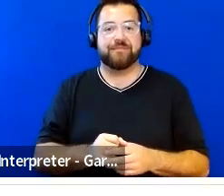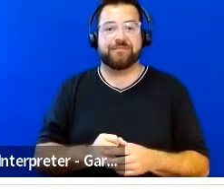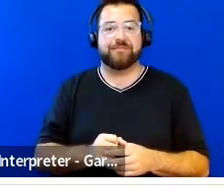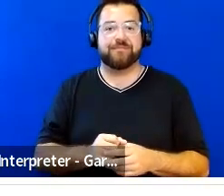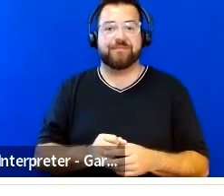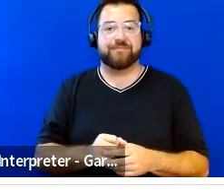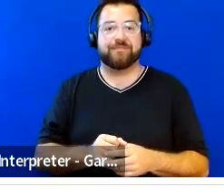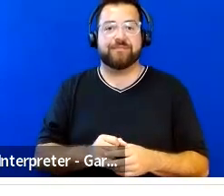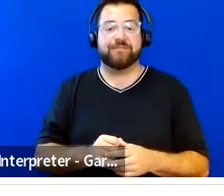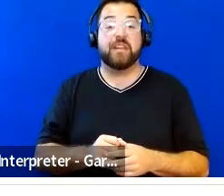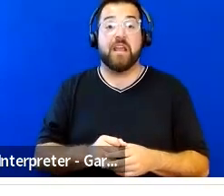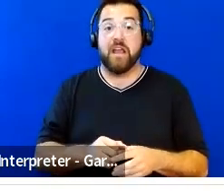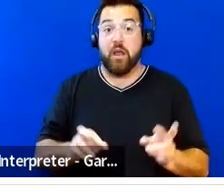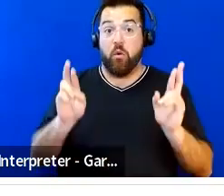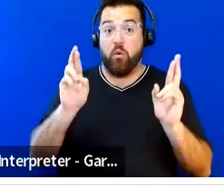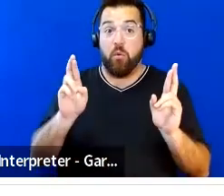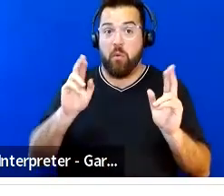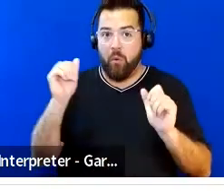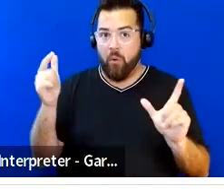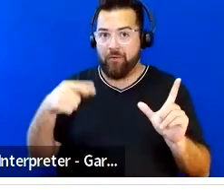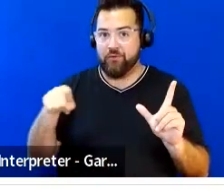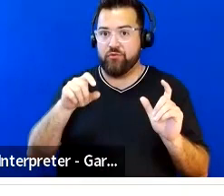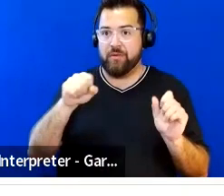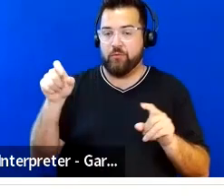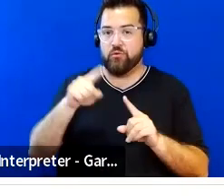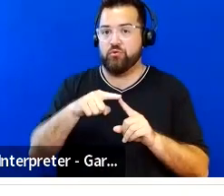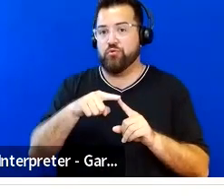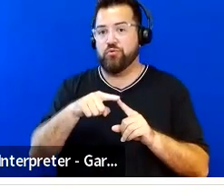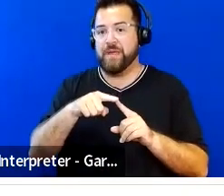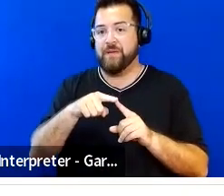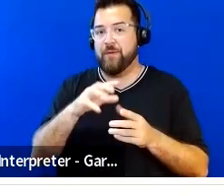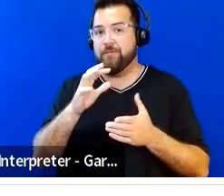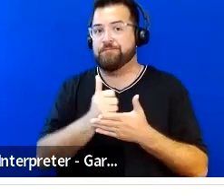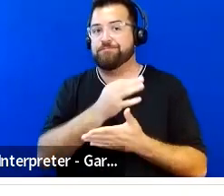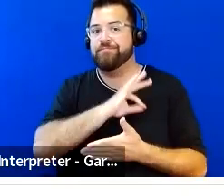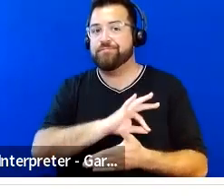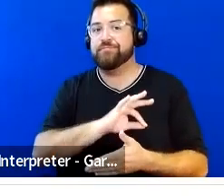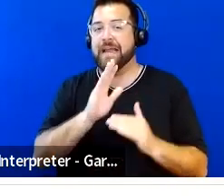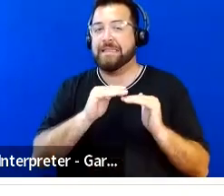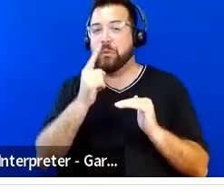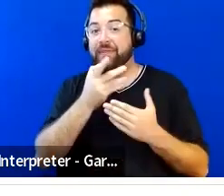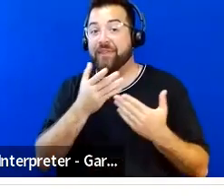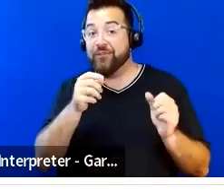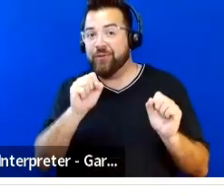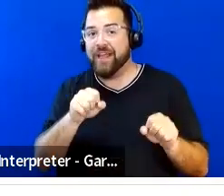Yeah, I hope that that everyone was able to find at least one thing that they can use.